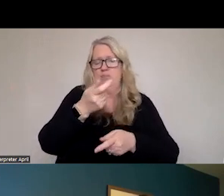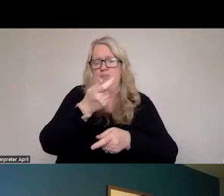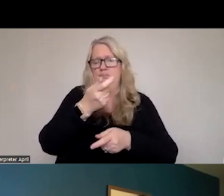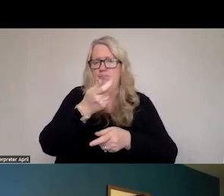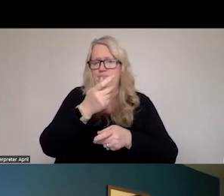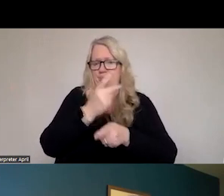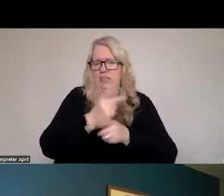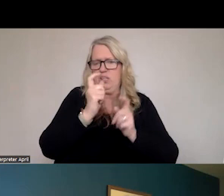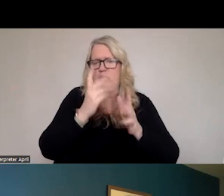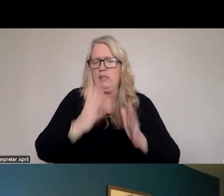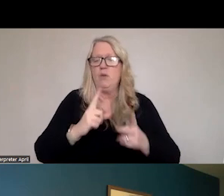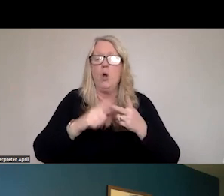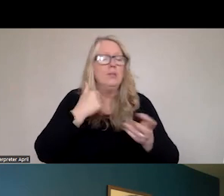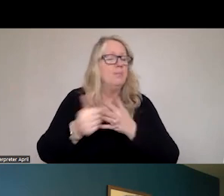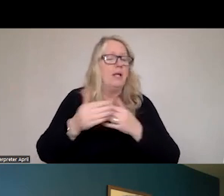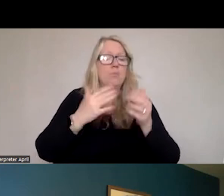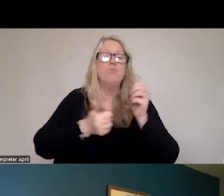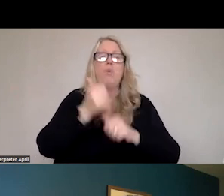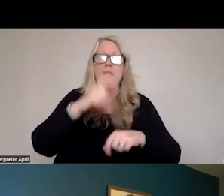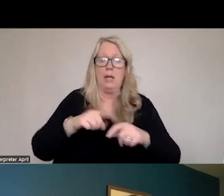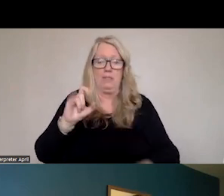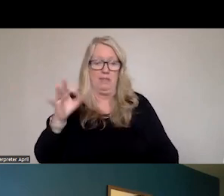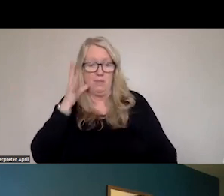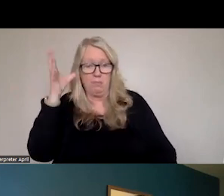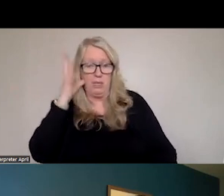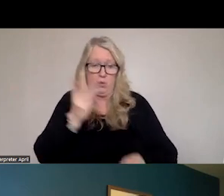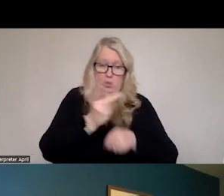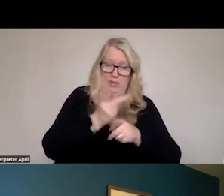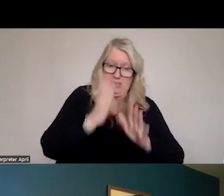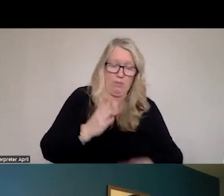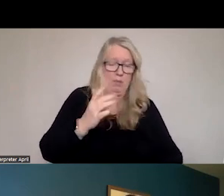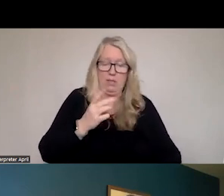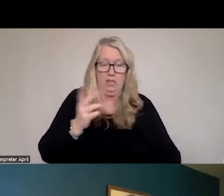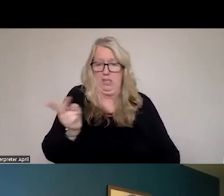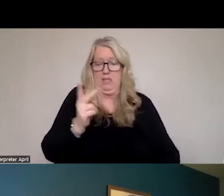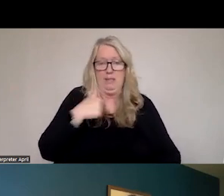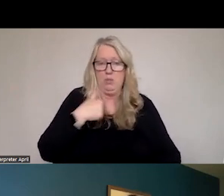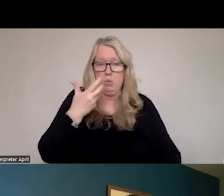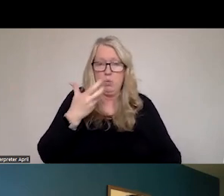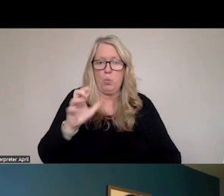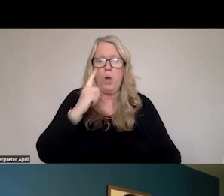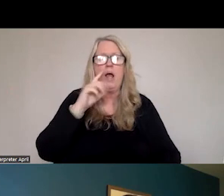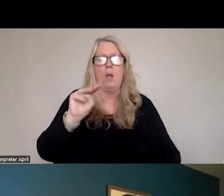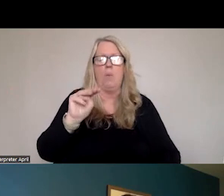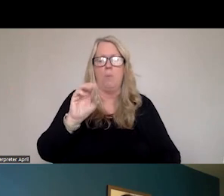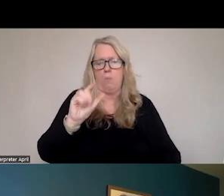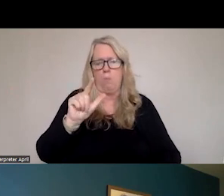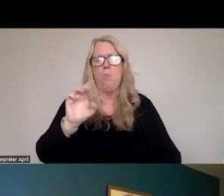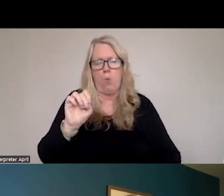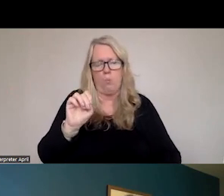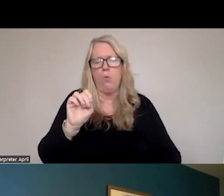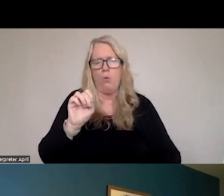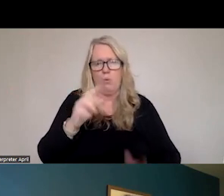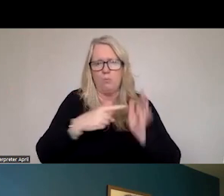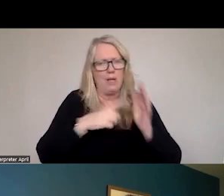the majority of the time, unless the parent or caregiver or young adult does not want it, that a mobile model is the best model. That